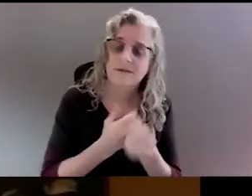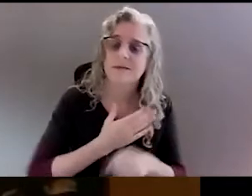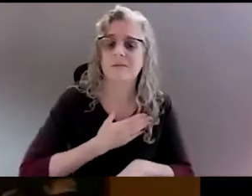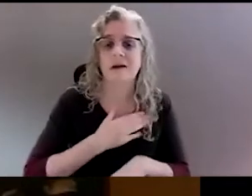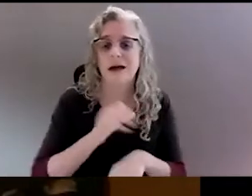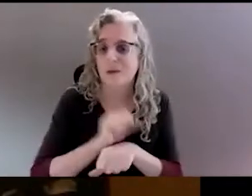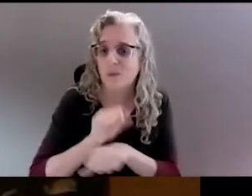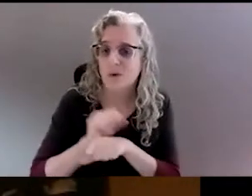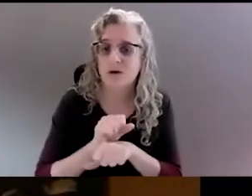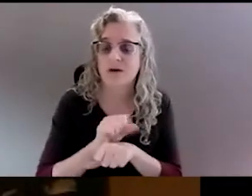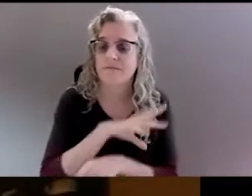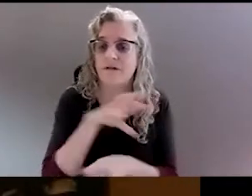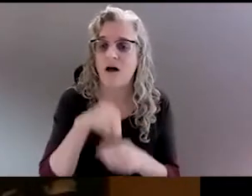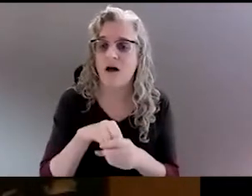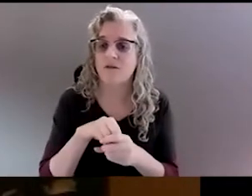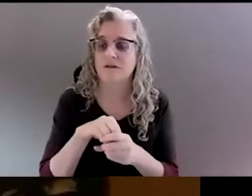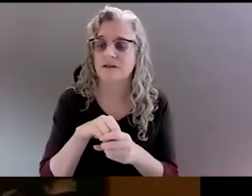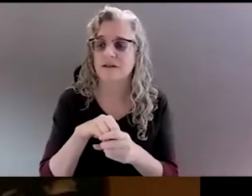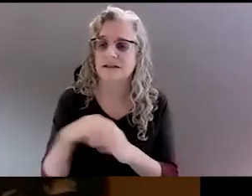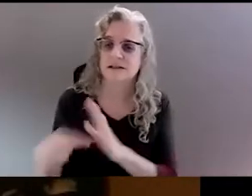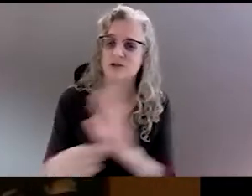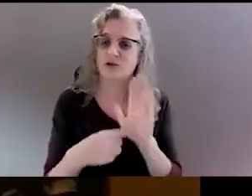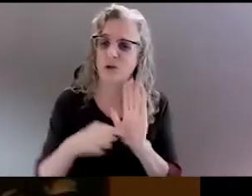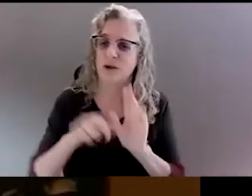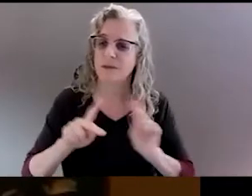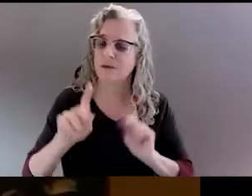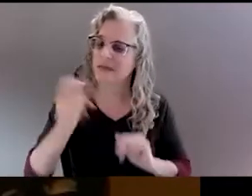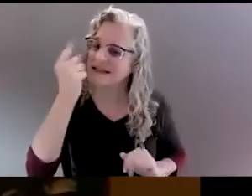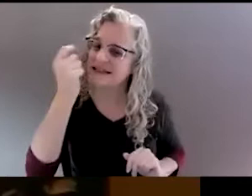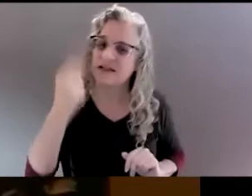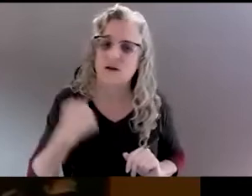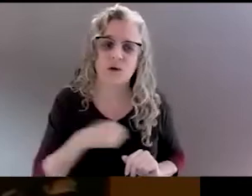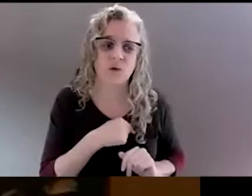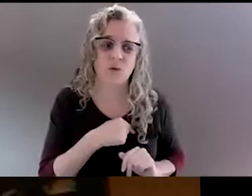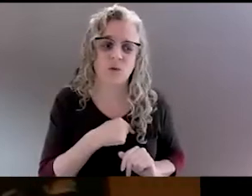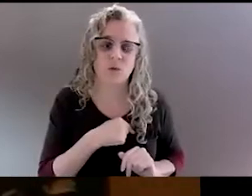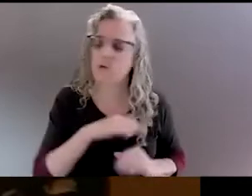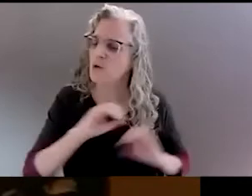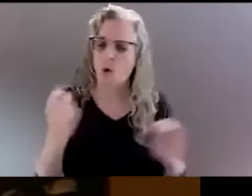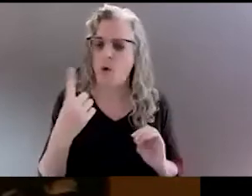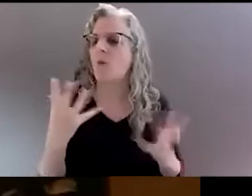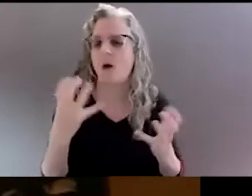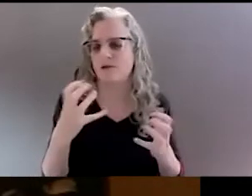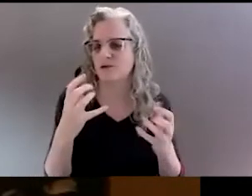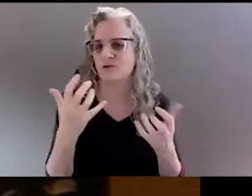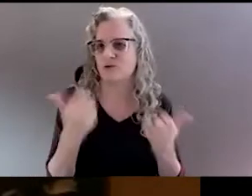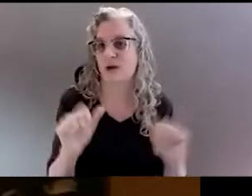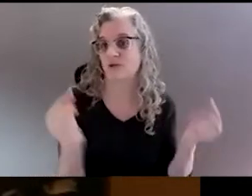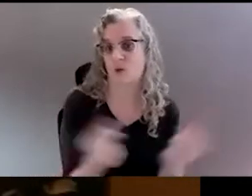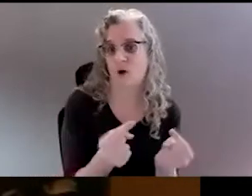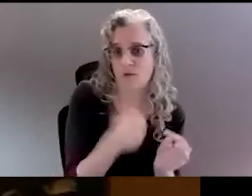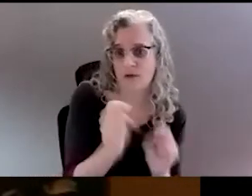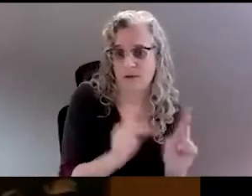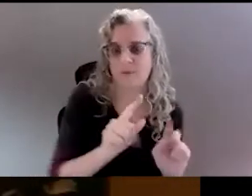don't come into this world trying to do harm to others, but yet end up doing so just because we've internalized so